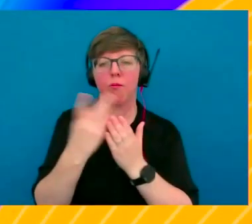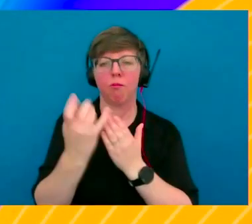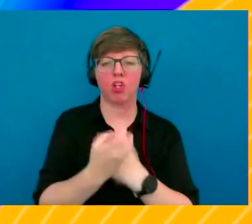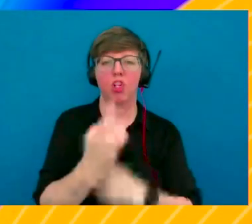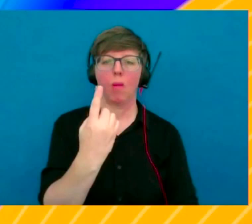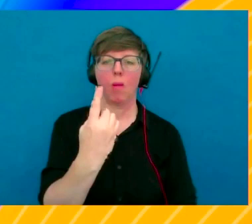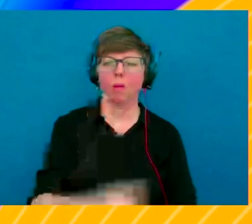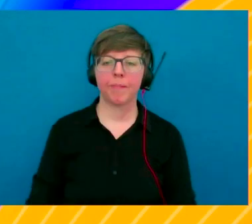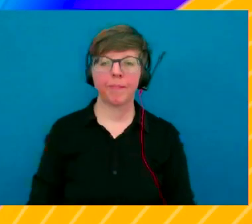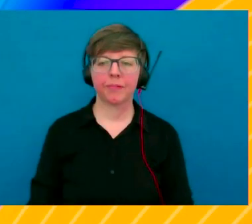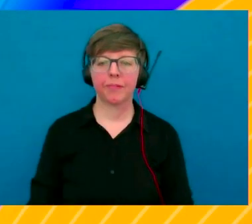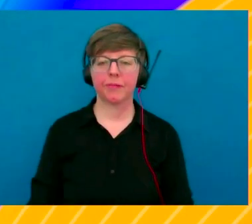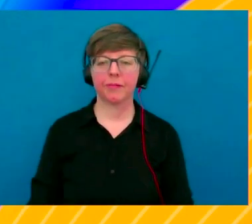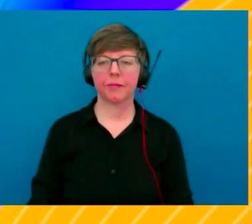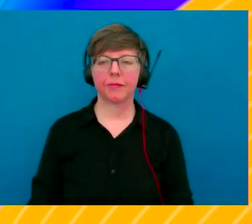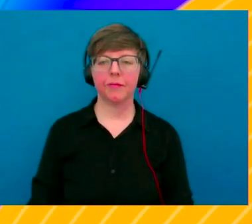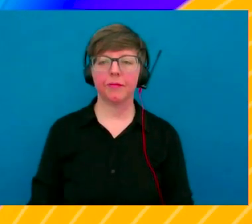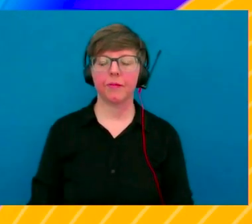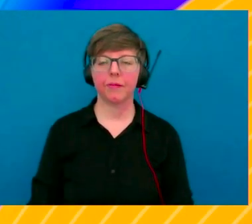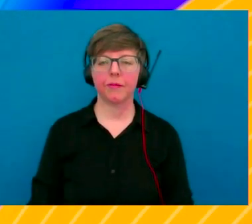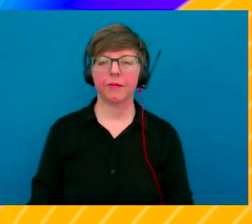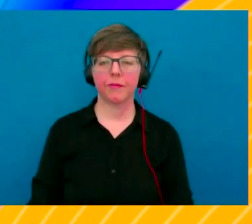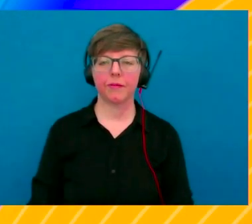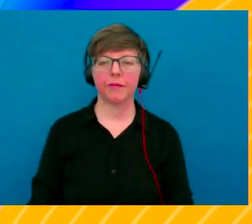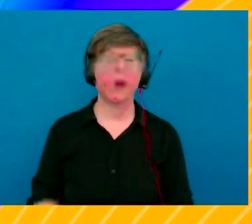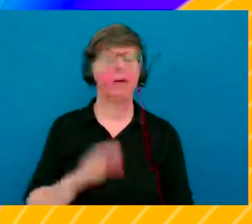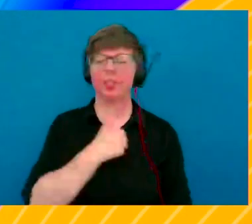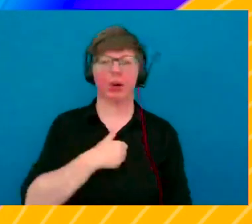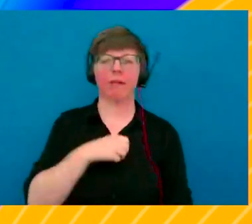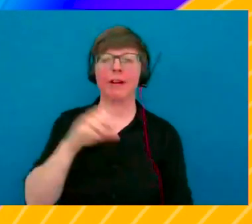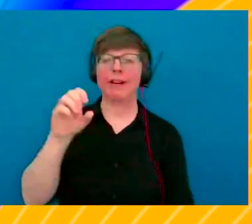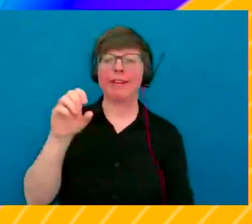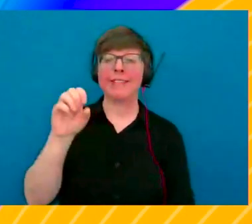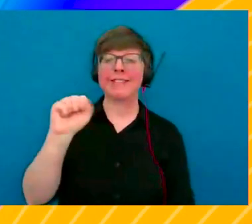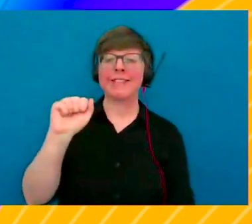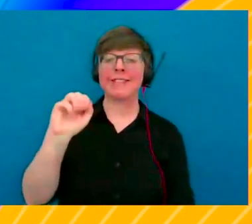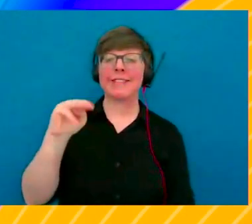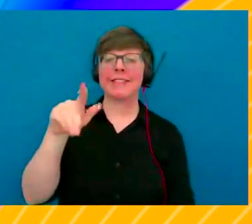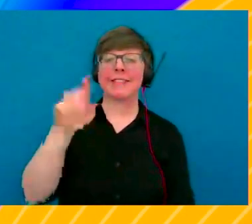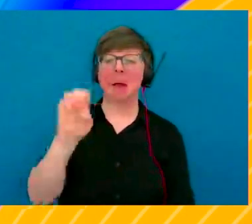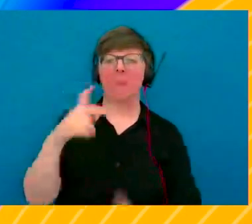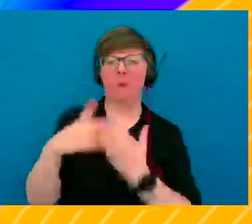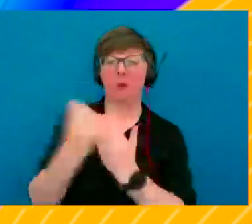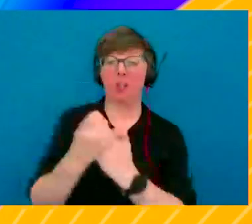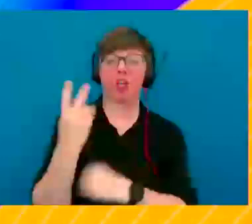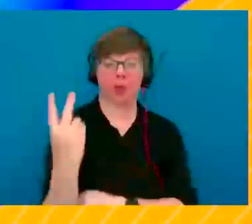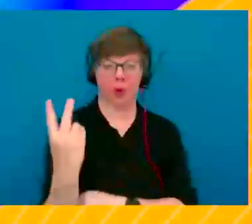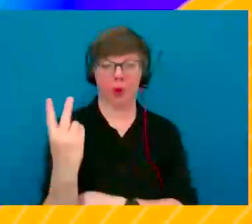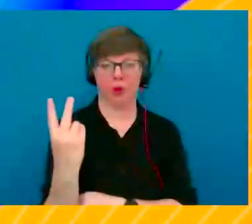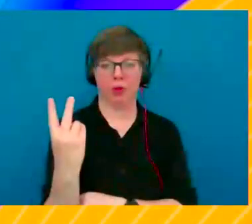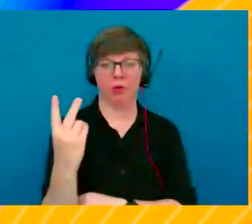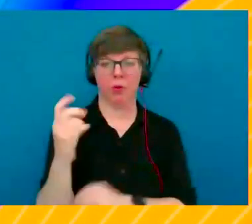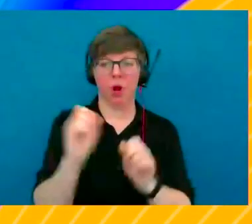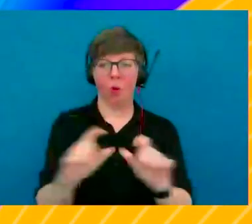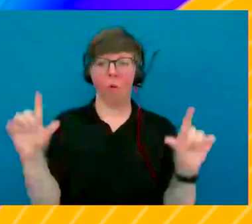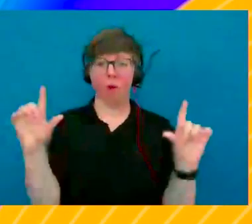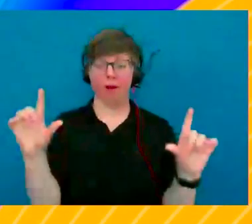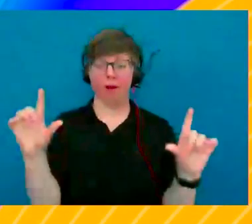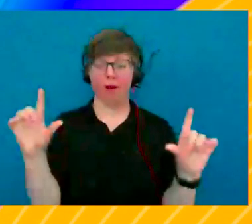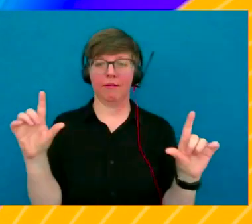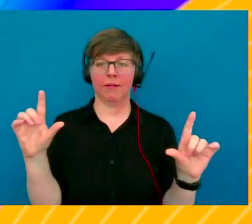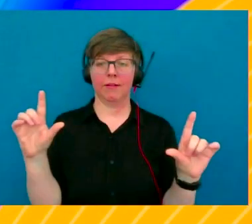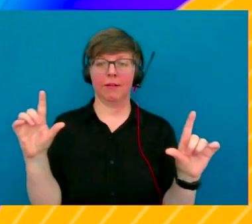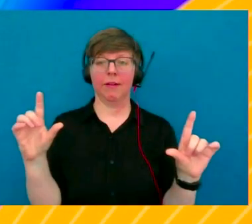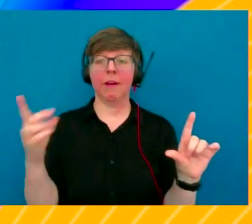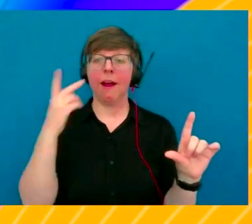And when I open it, excuse me, sample project two, and then when I open that, I'll come to this screen here, which shows me a